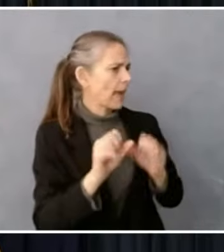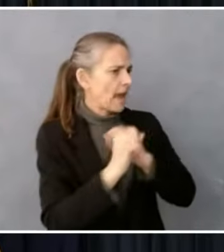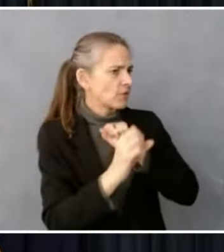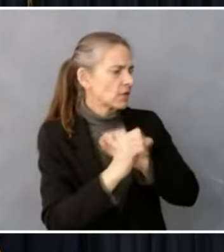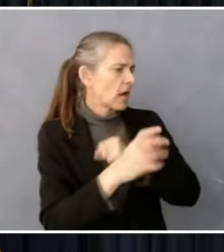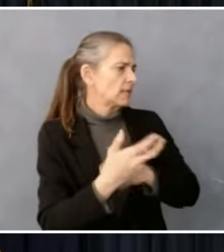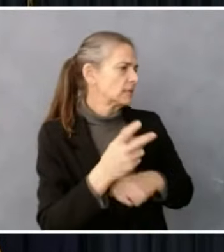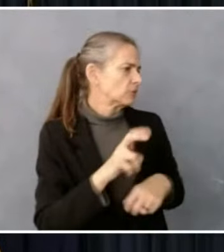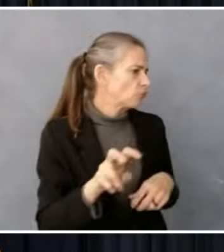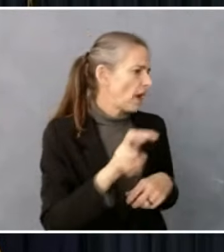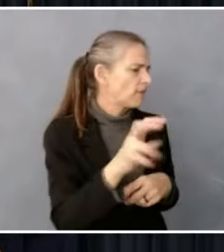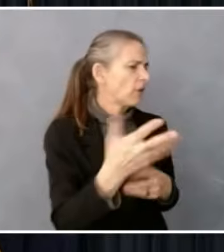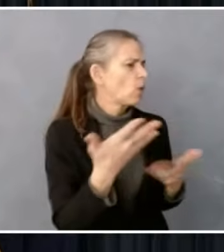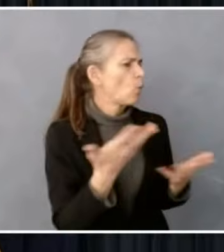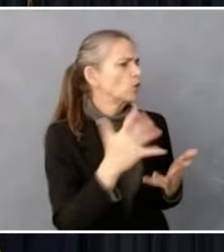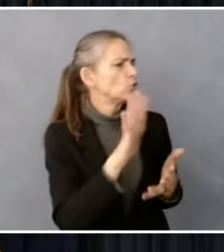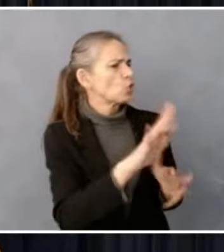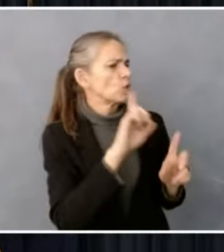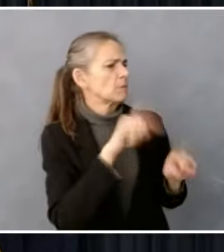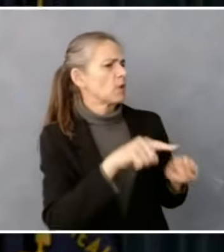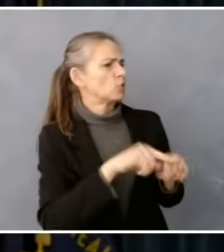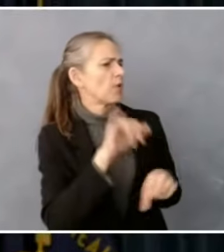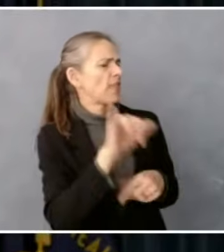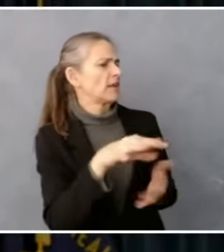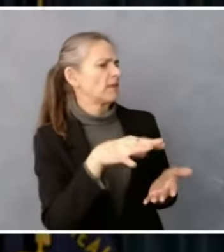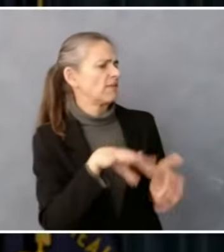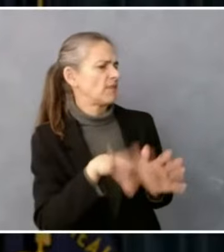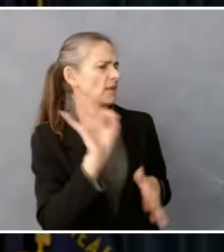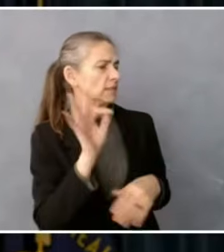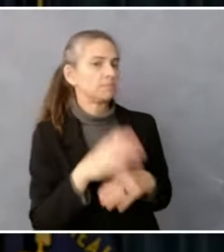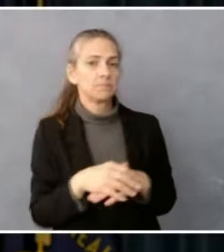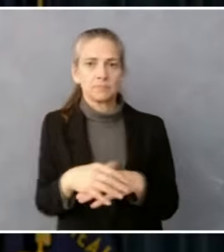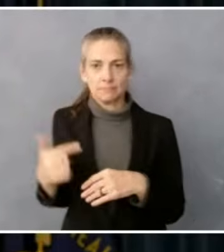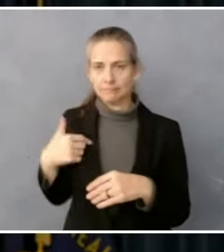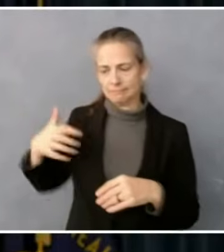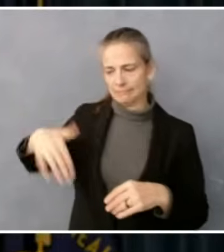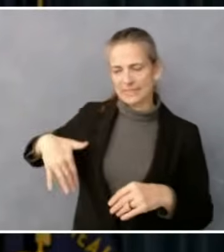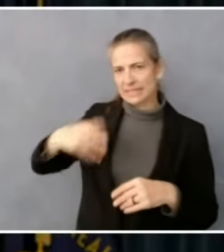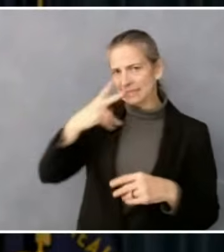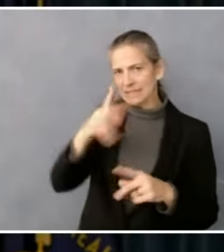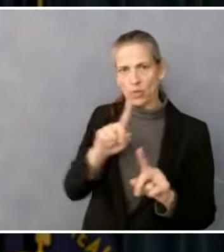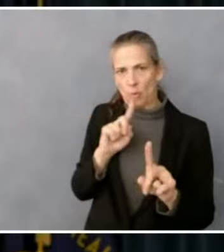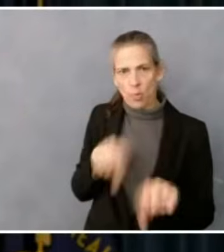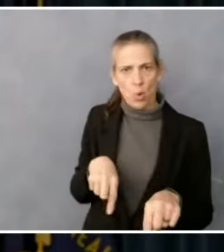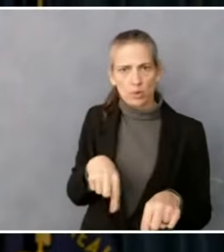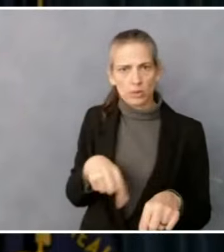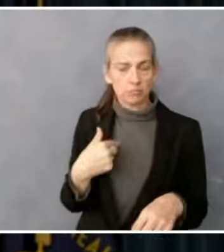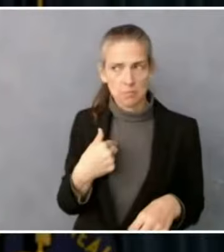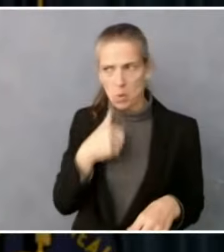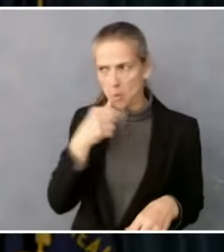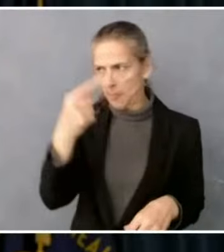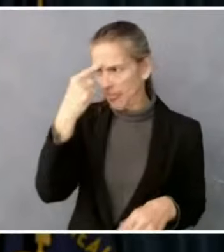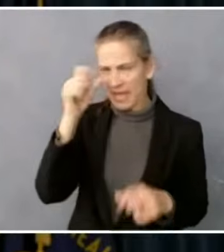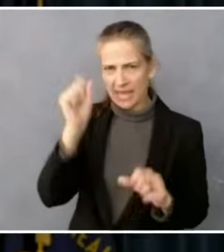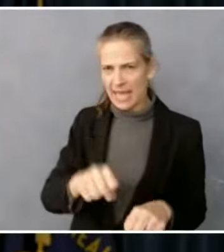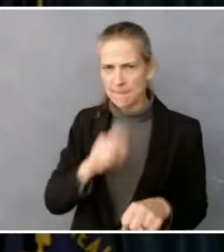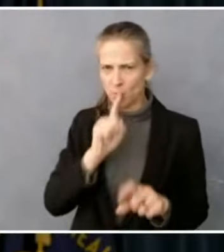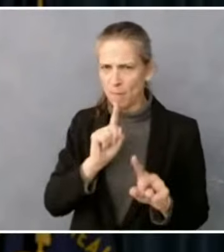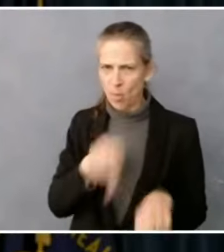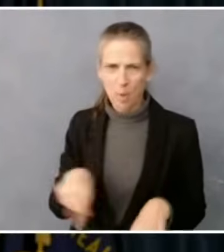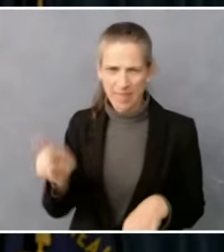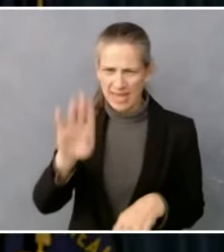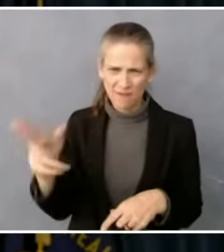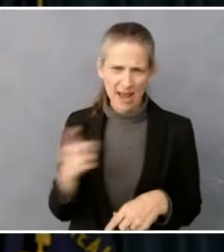travel. What's your response to those findings? So I have not seen a report, and I don't think it can be a report because they never asked us